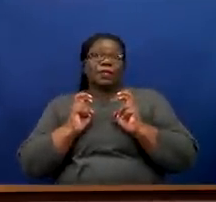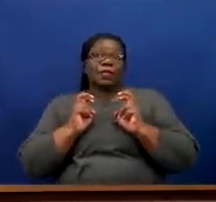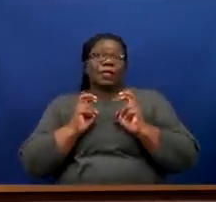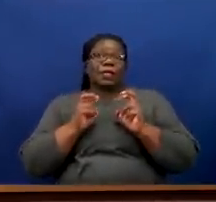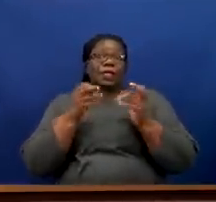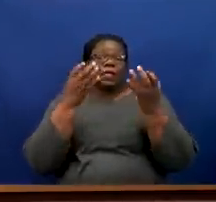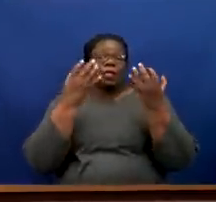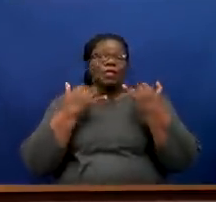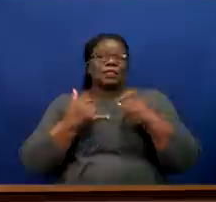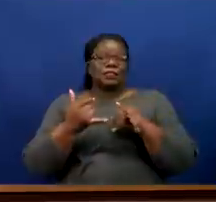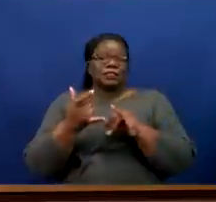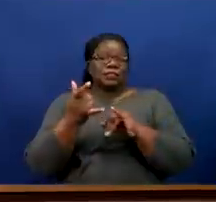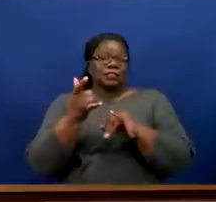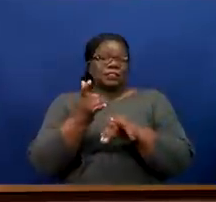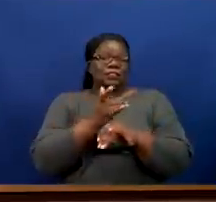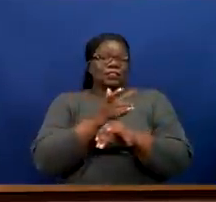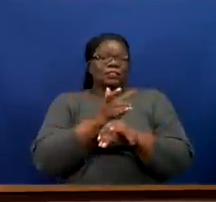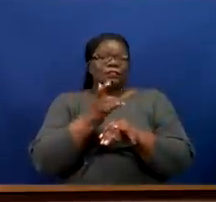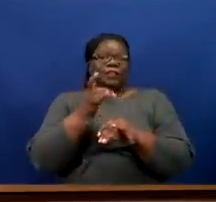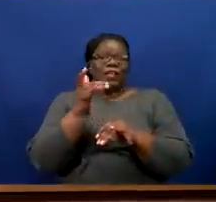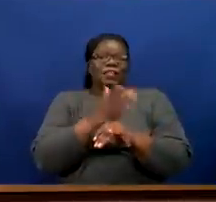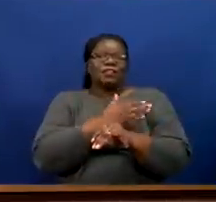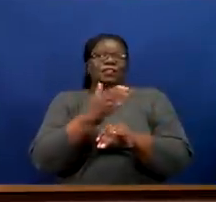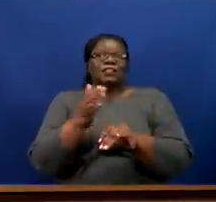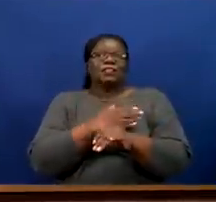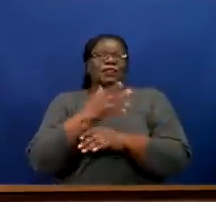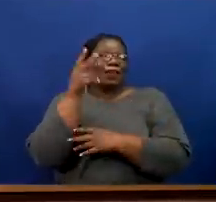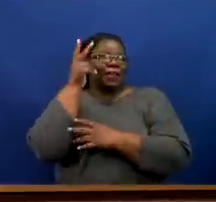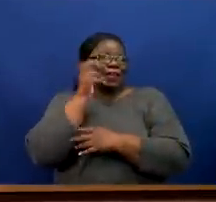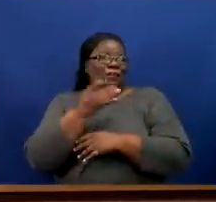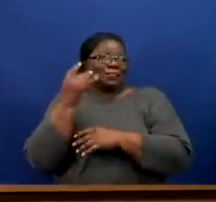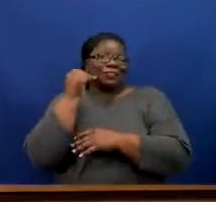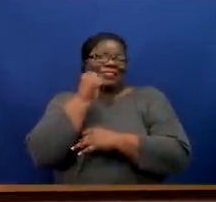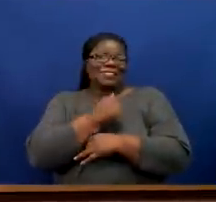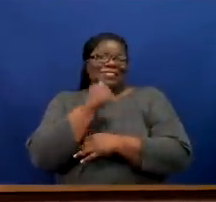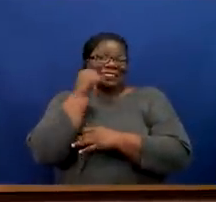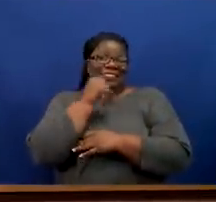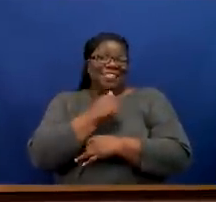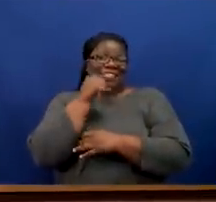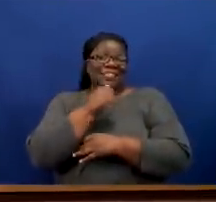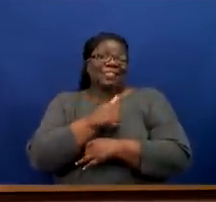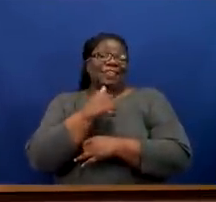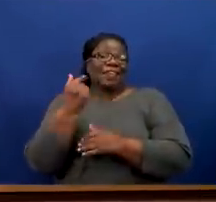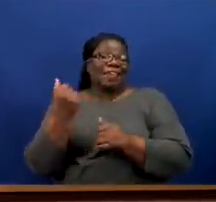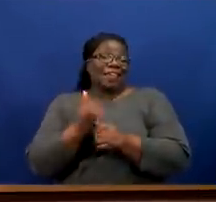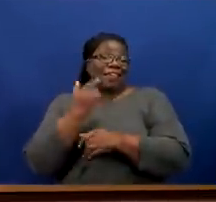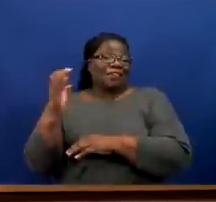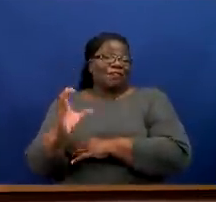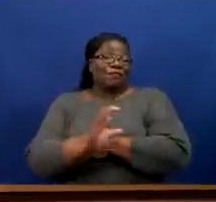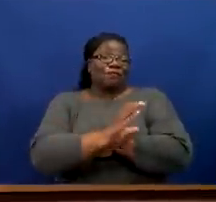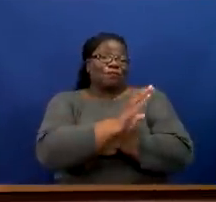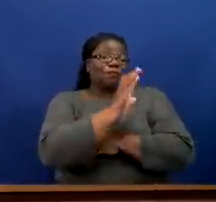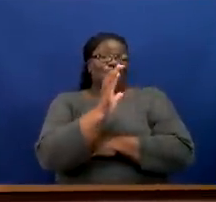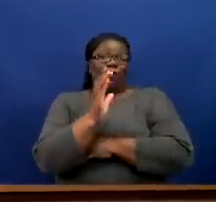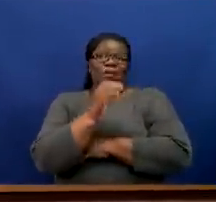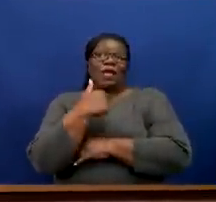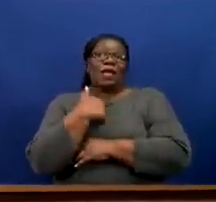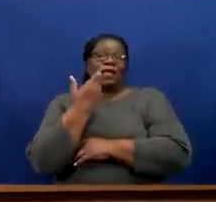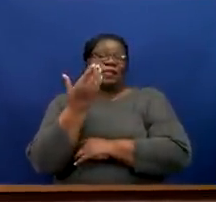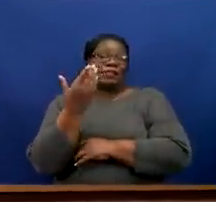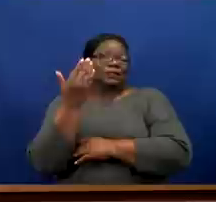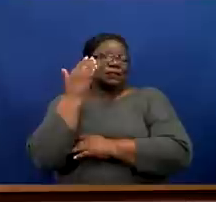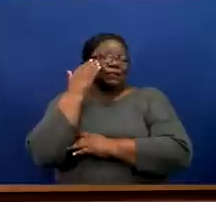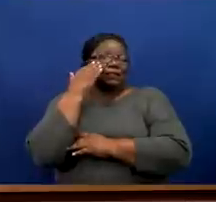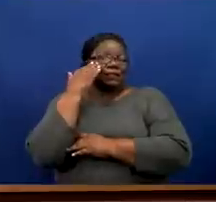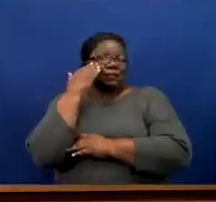that greets me every single day of my life. It's the first song that I listen to every single day because I need to be reminded